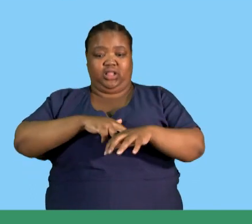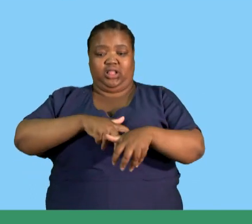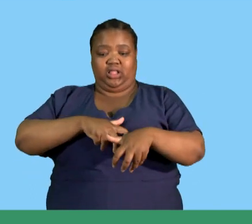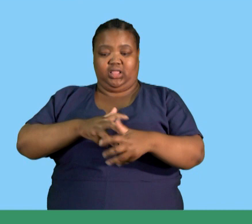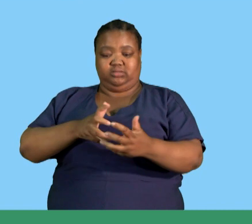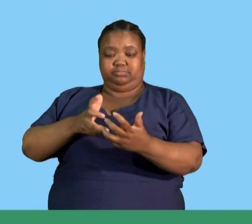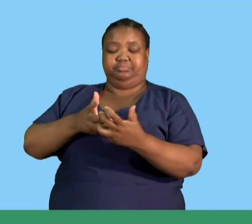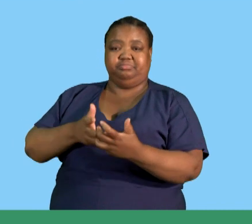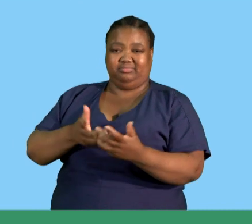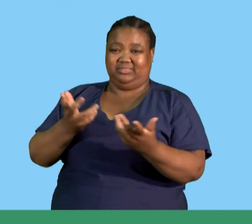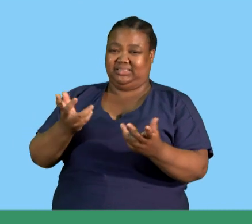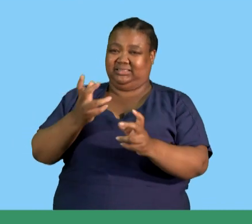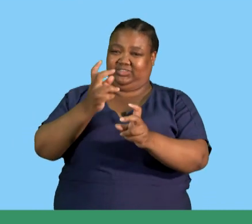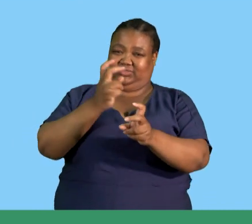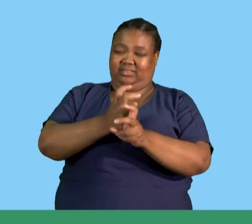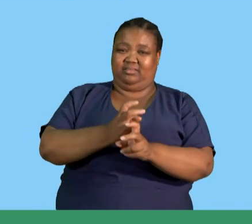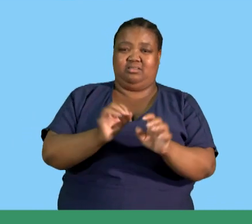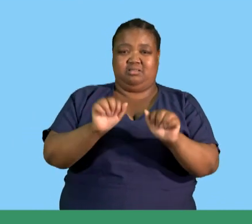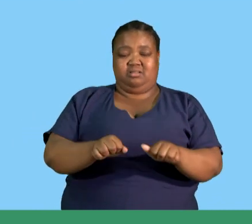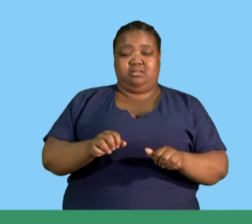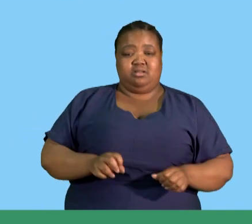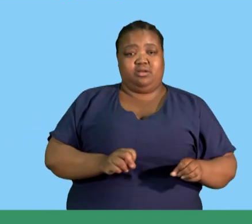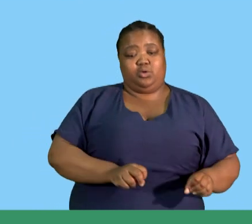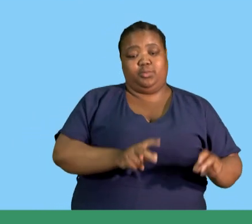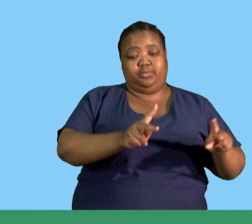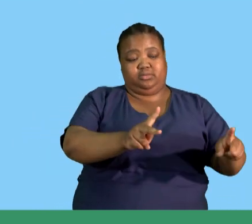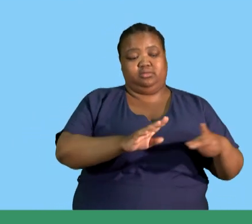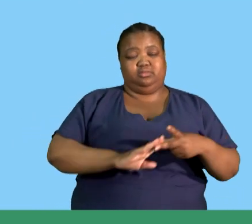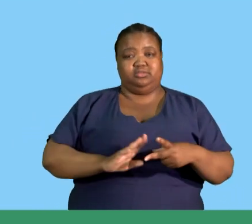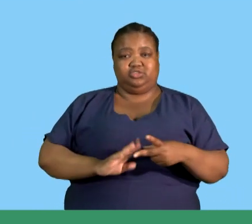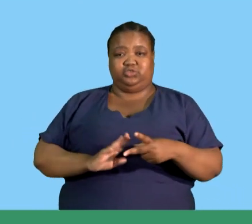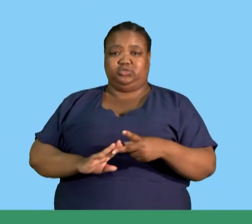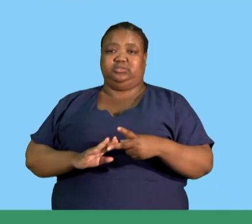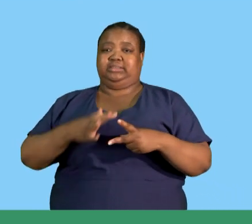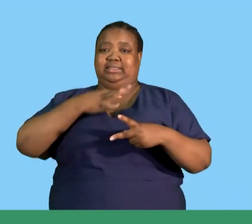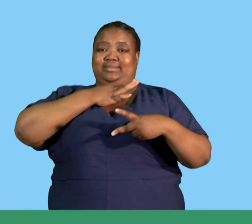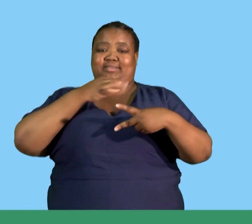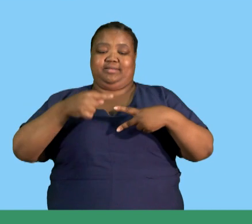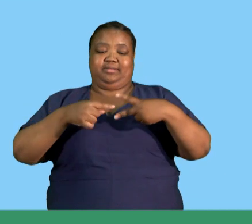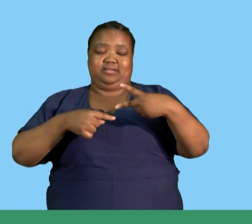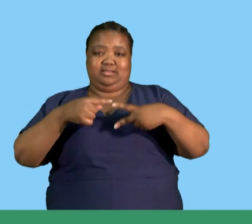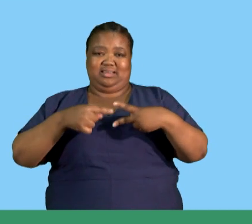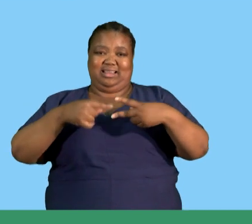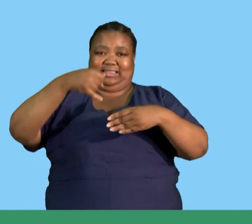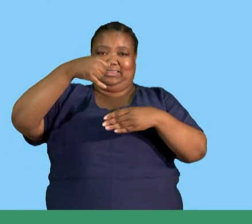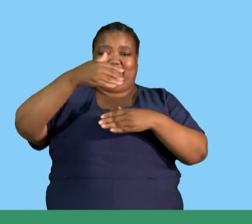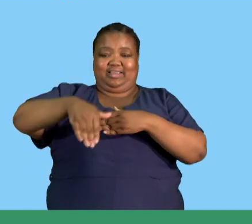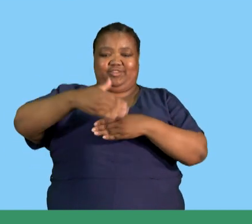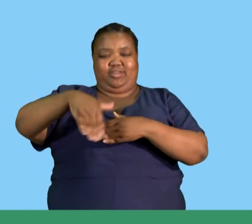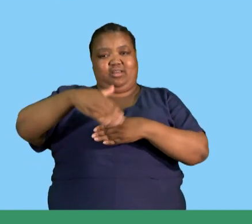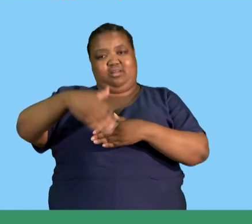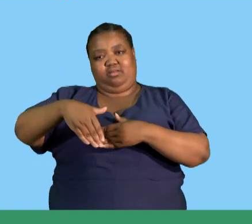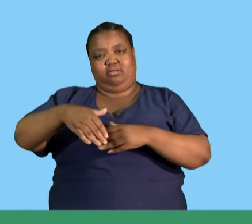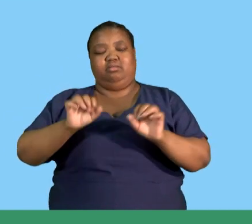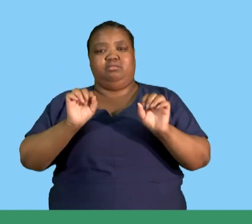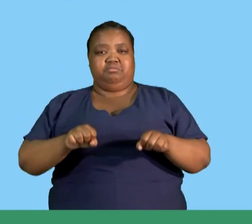technology, it becomes a serious challenge to our business. So like I said, opportunities and threats, these are external. Do not